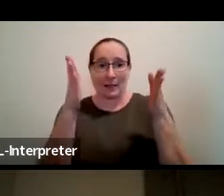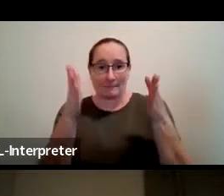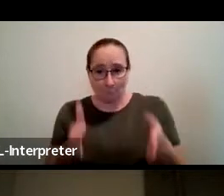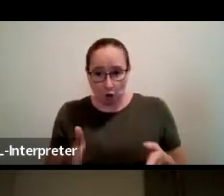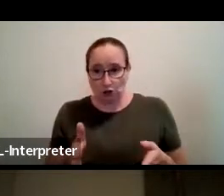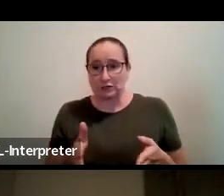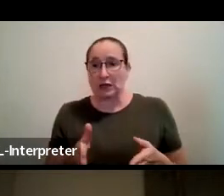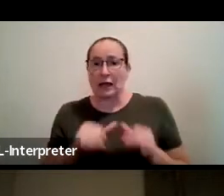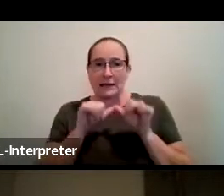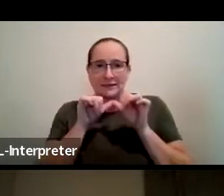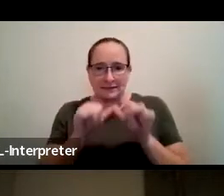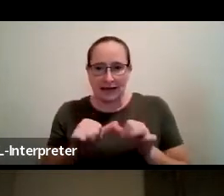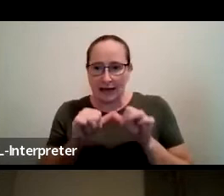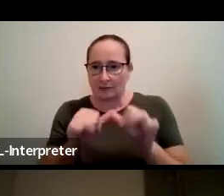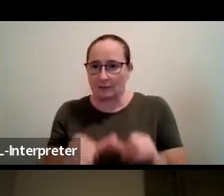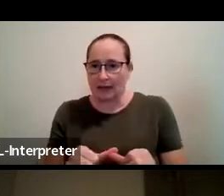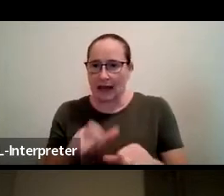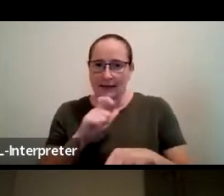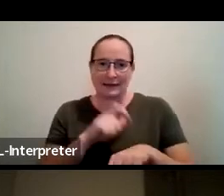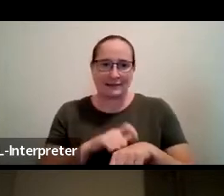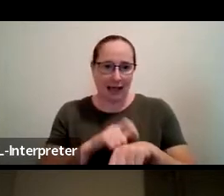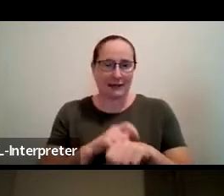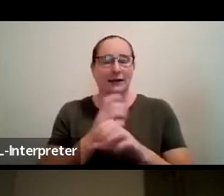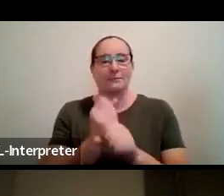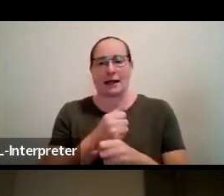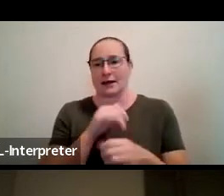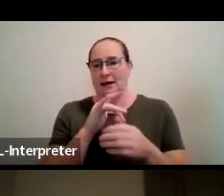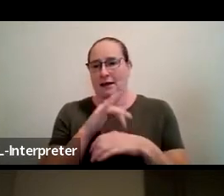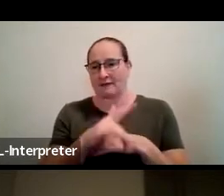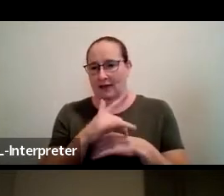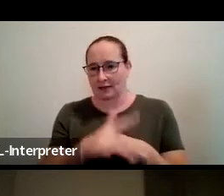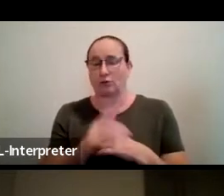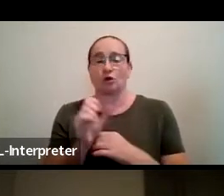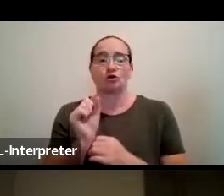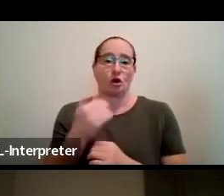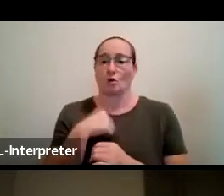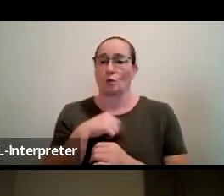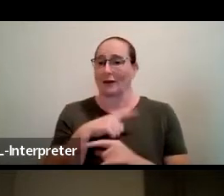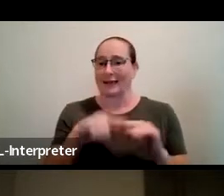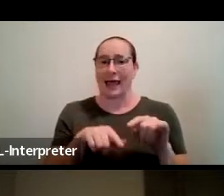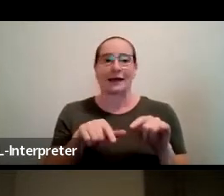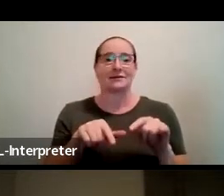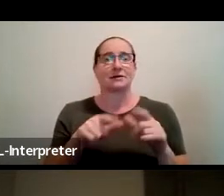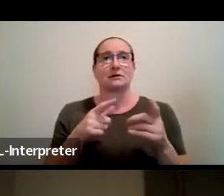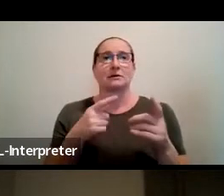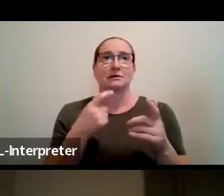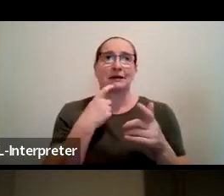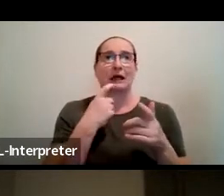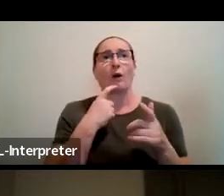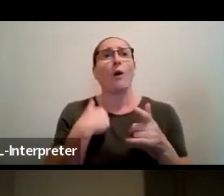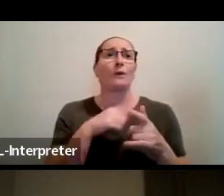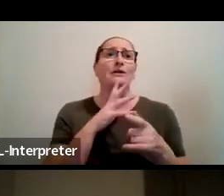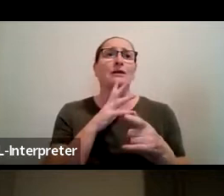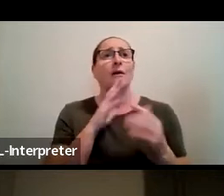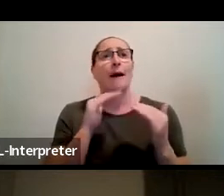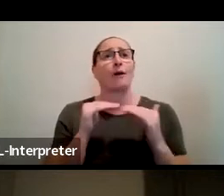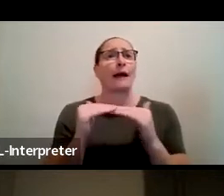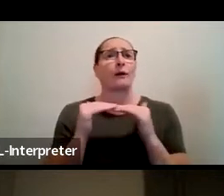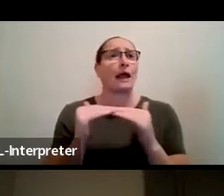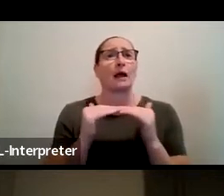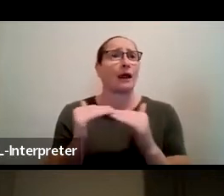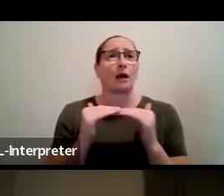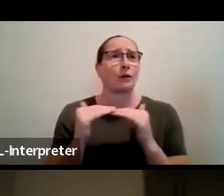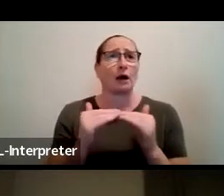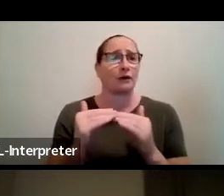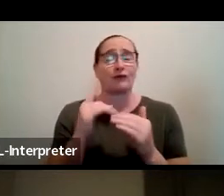are sustainably and timely made available. And so we can't claim to be talking about equity if all we have are